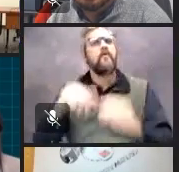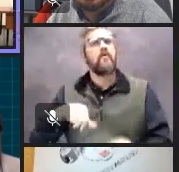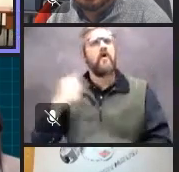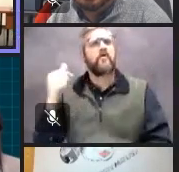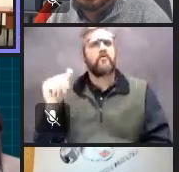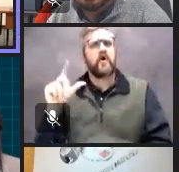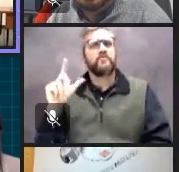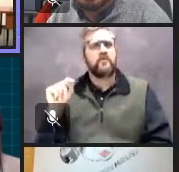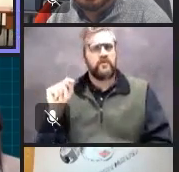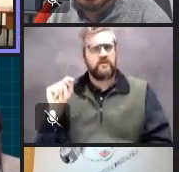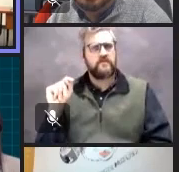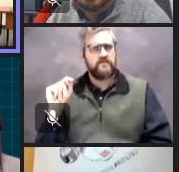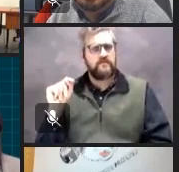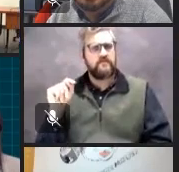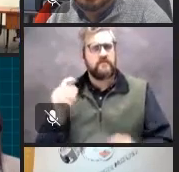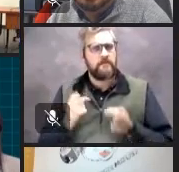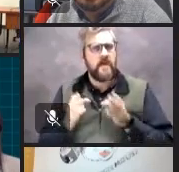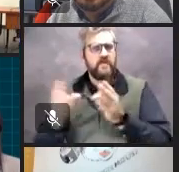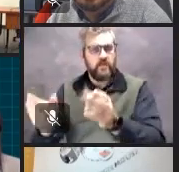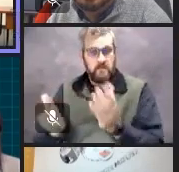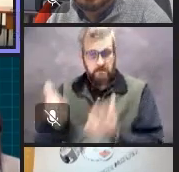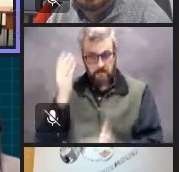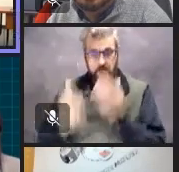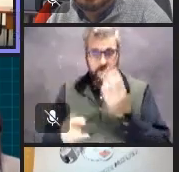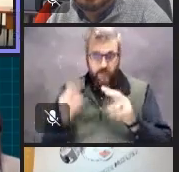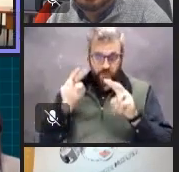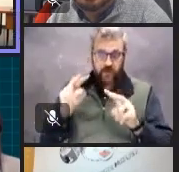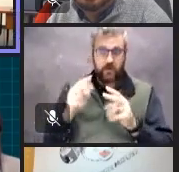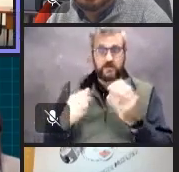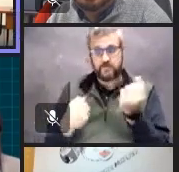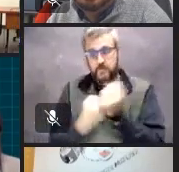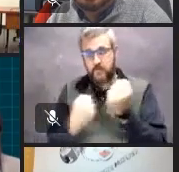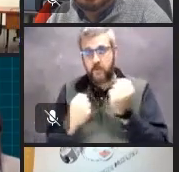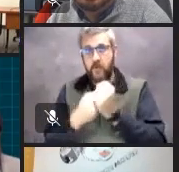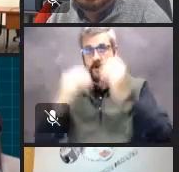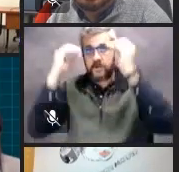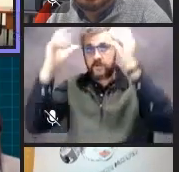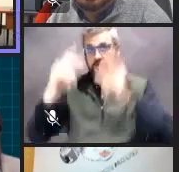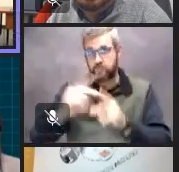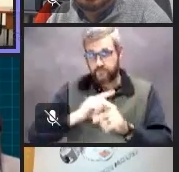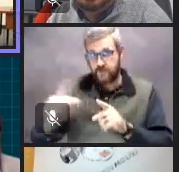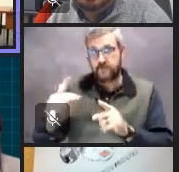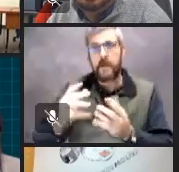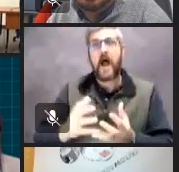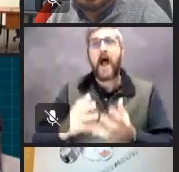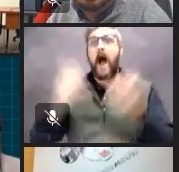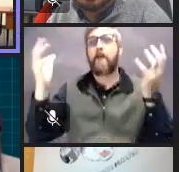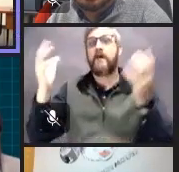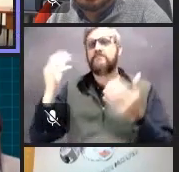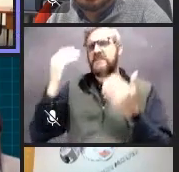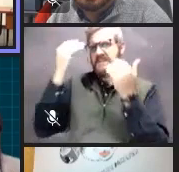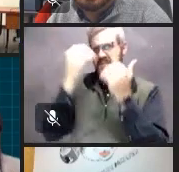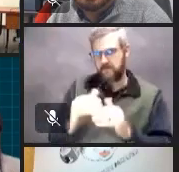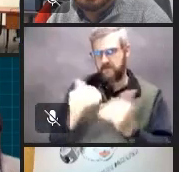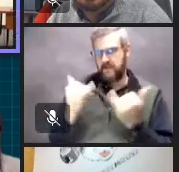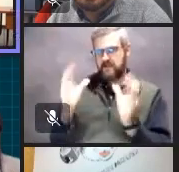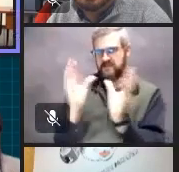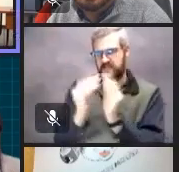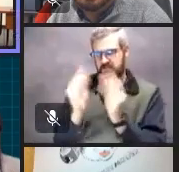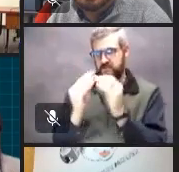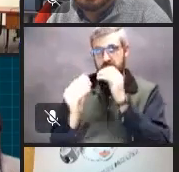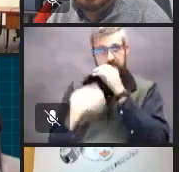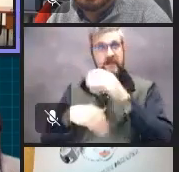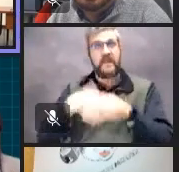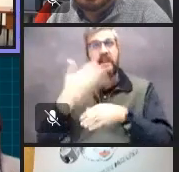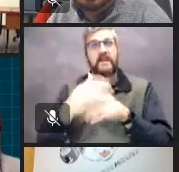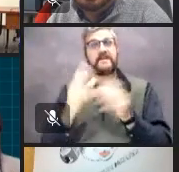pathways. So we may see something around supports for the teaching profession, but I think it will be limited in scale this session and perhaps something larger next